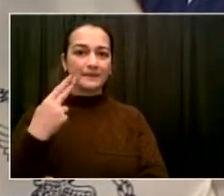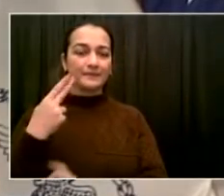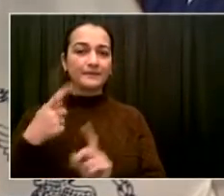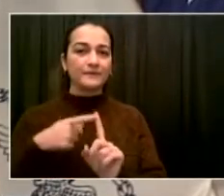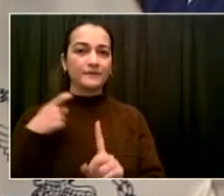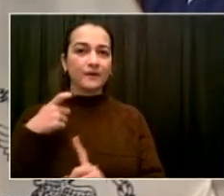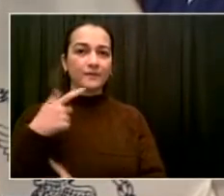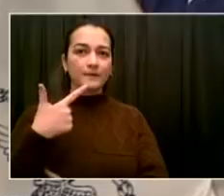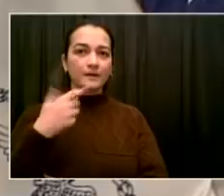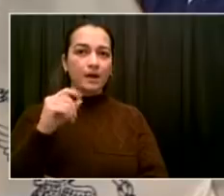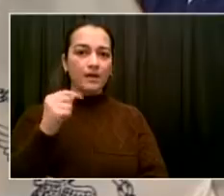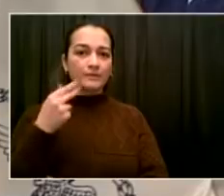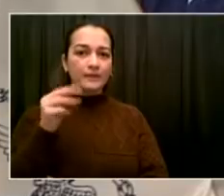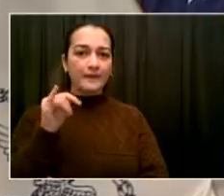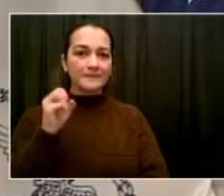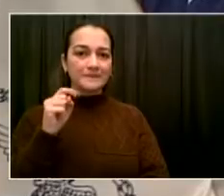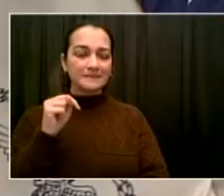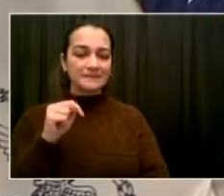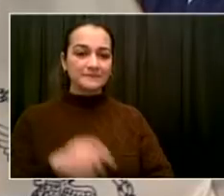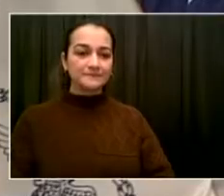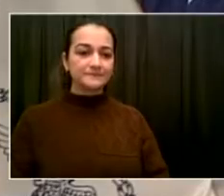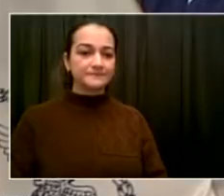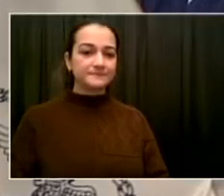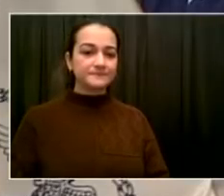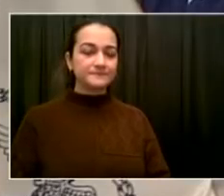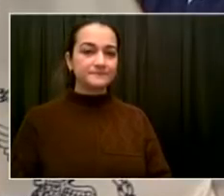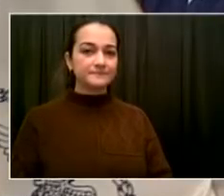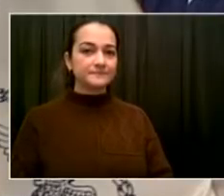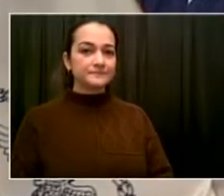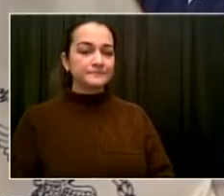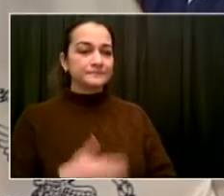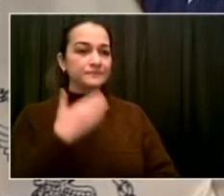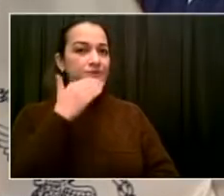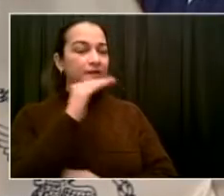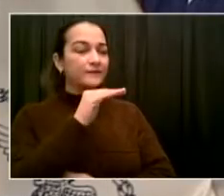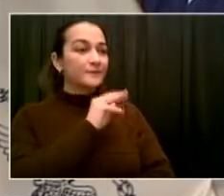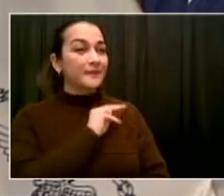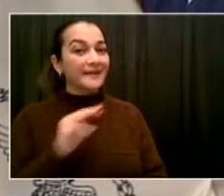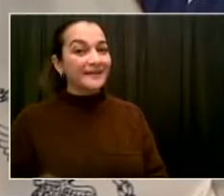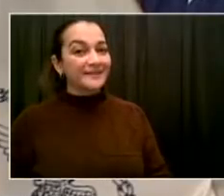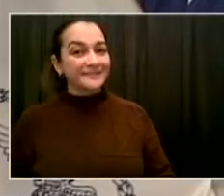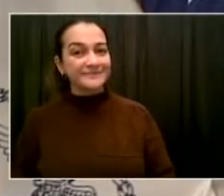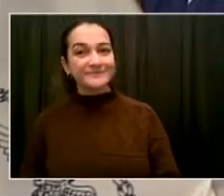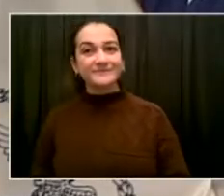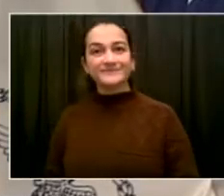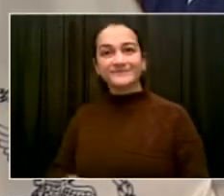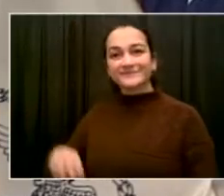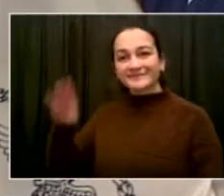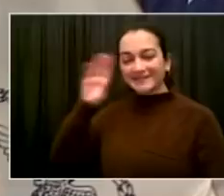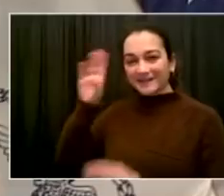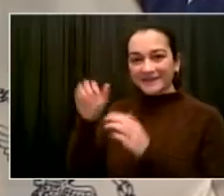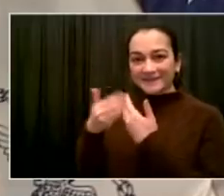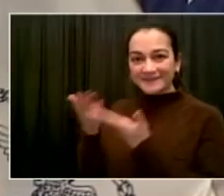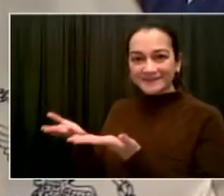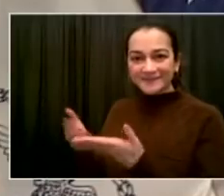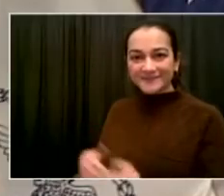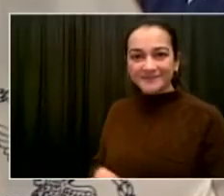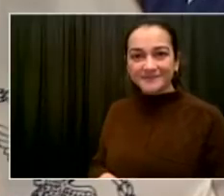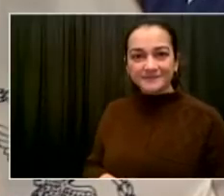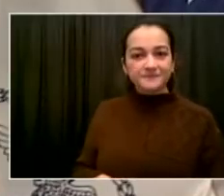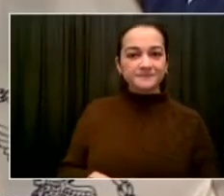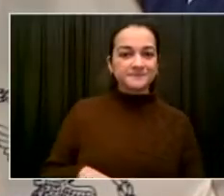Good afternoon, Mr. Mayor. Hey, Elizabeth, how you been? I'm good. So I just want to clarify